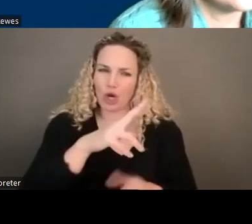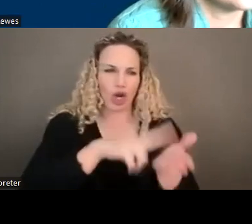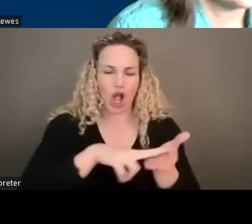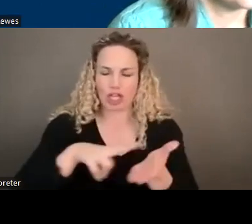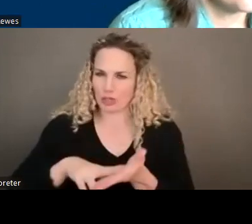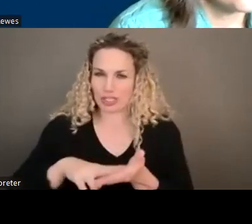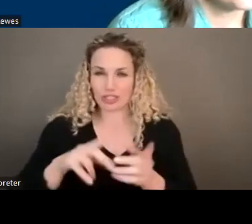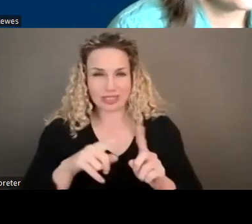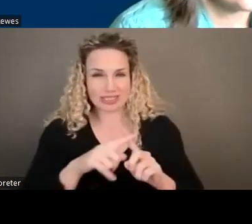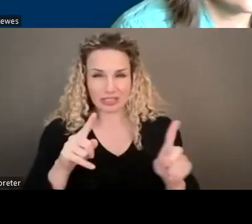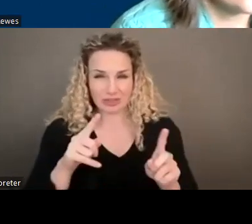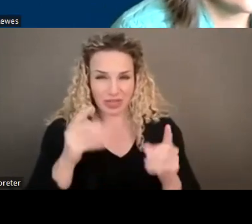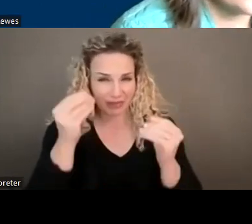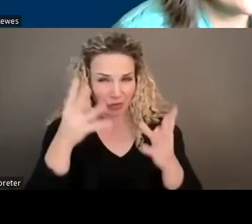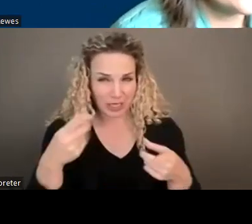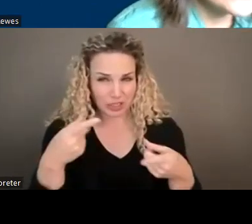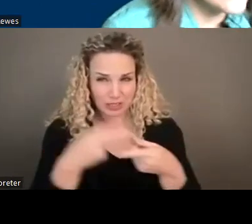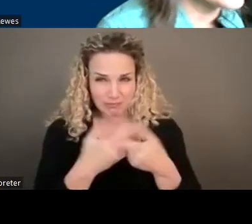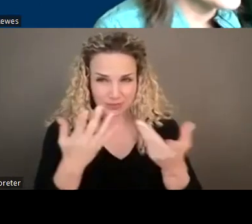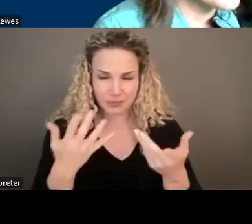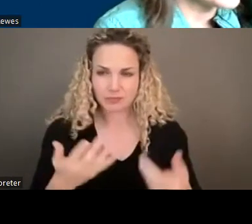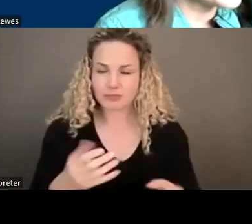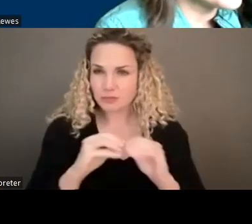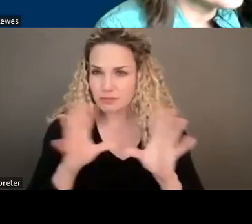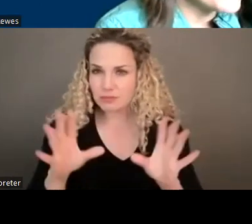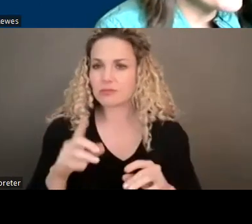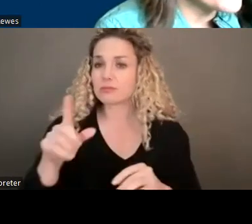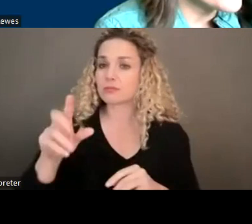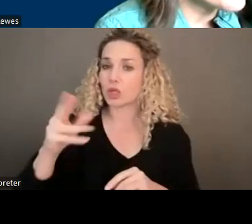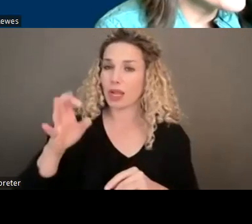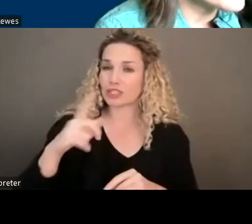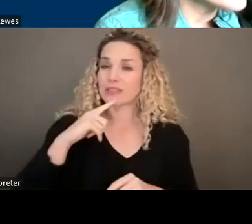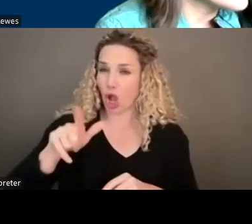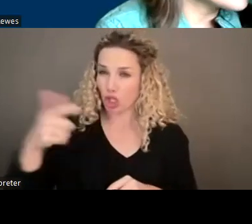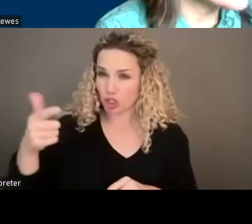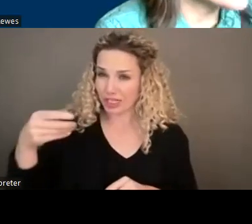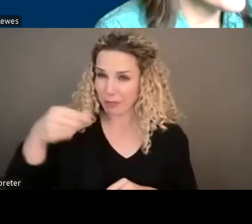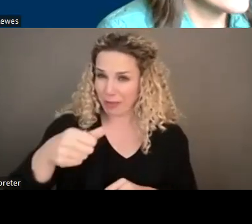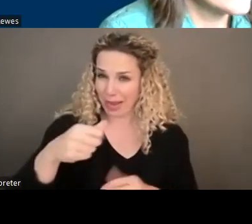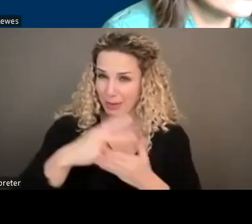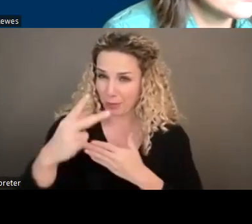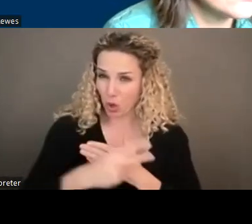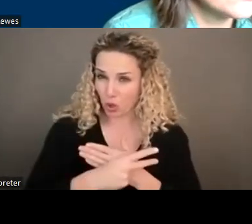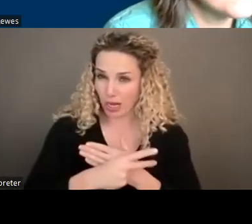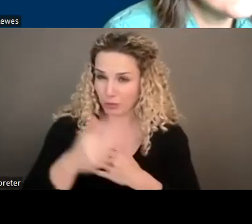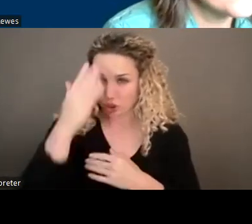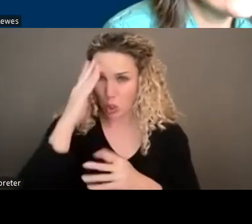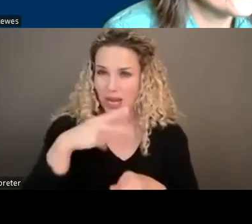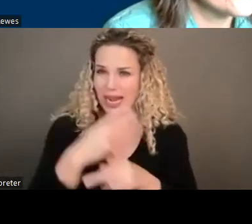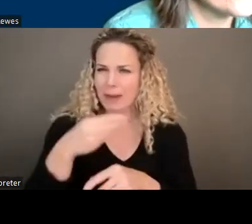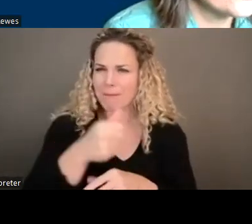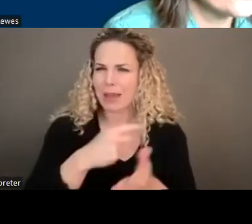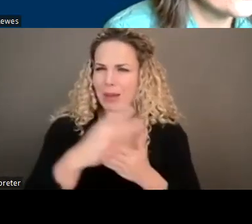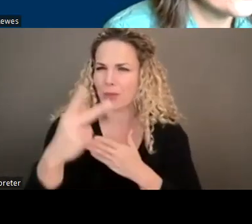there different information? Are they alternative payment programs? Do you know, Esme? ¿Usted